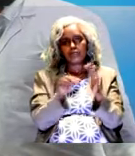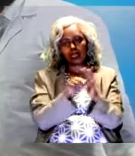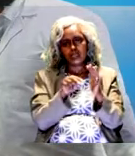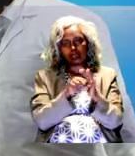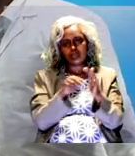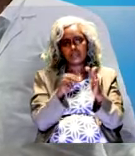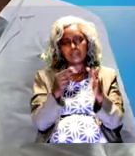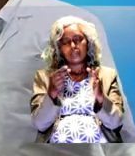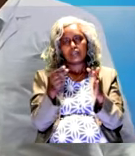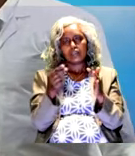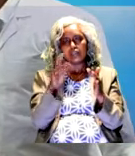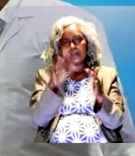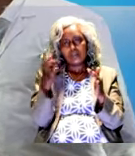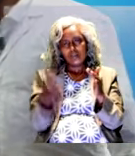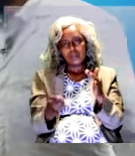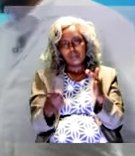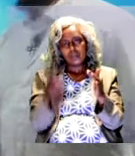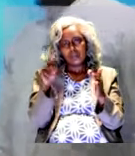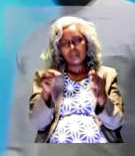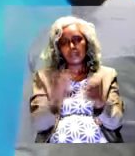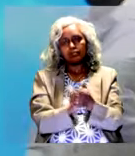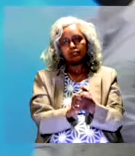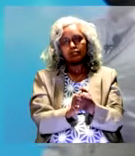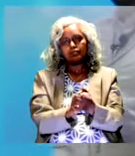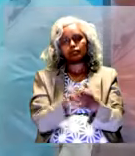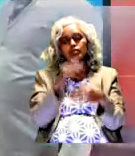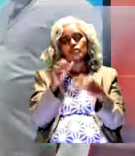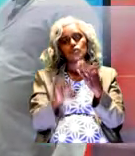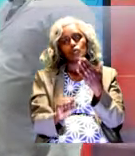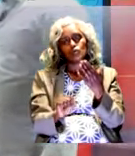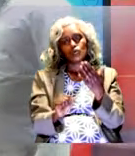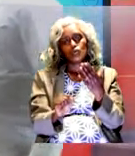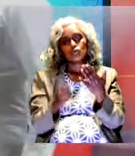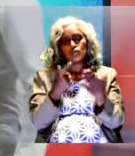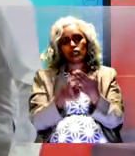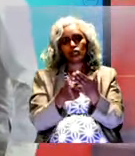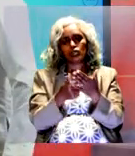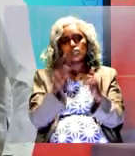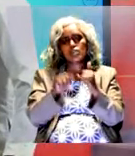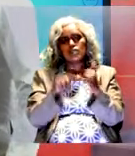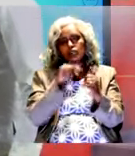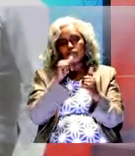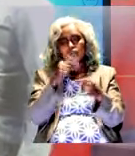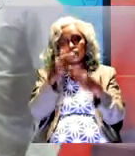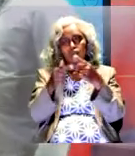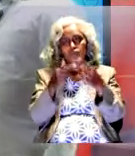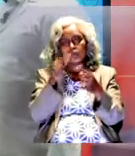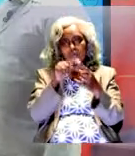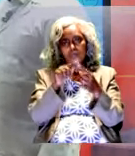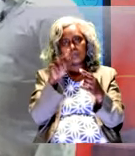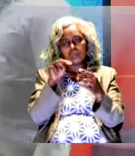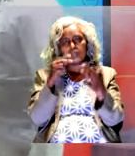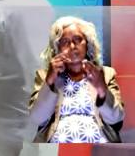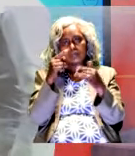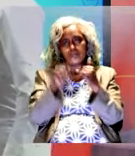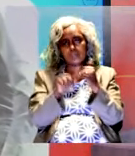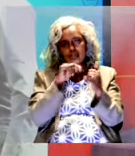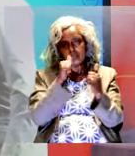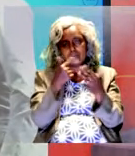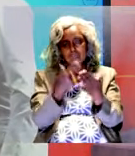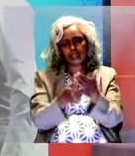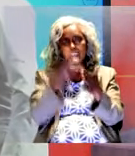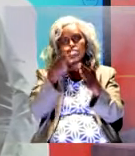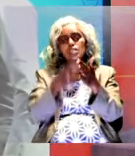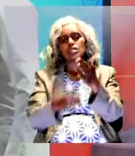this minus 5 over n. So at infinity, when n goes to infinity,